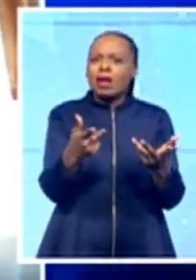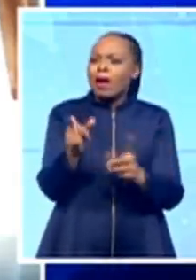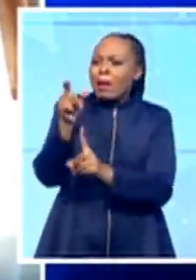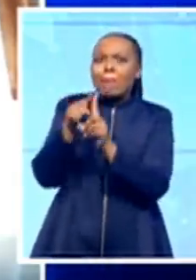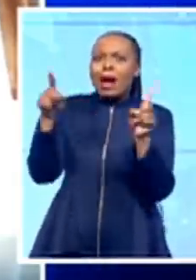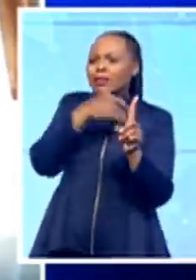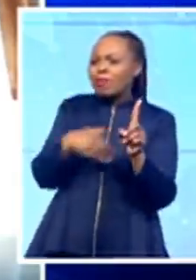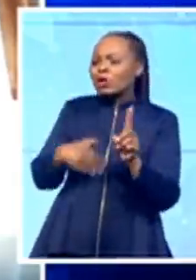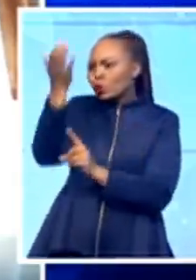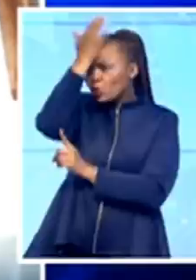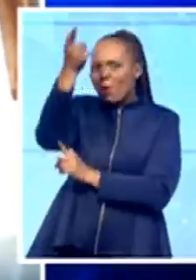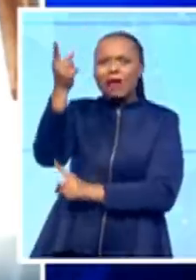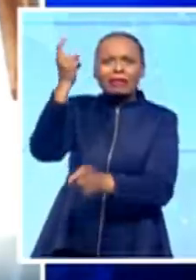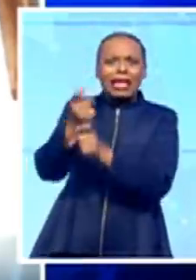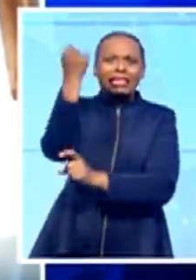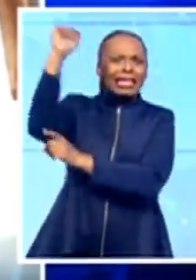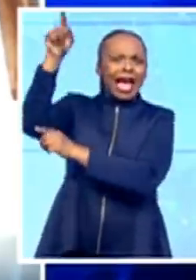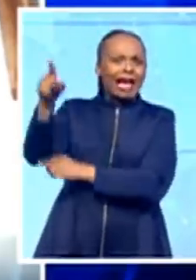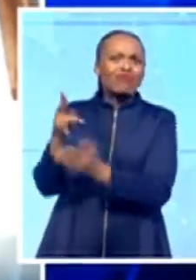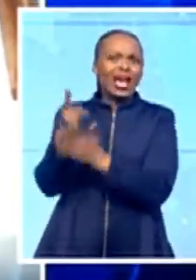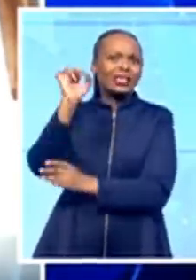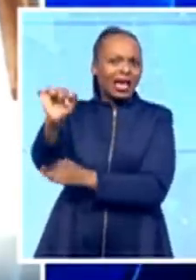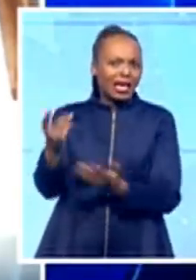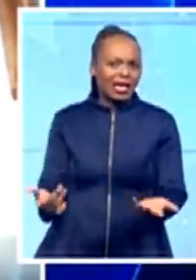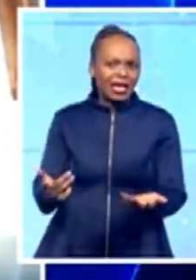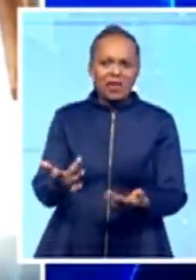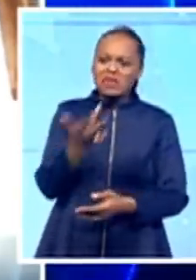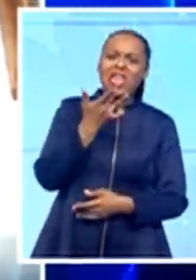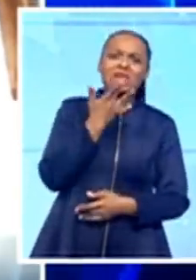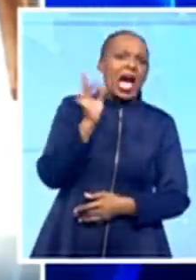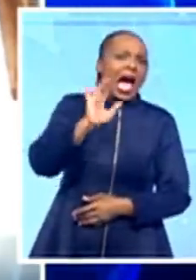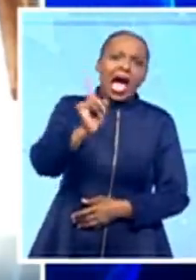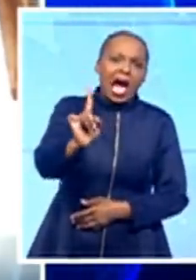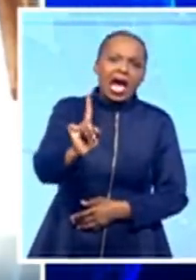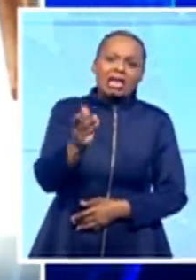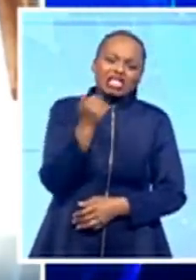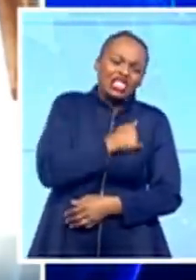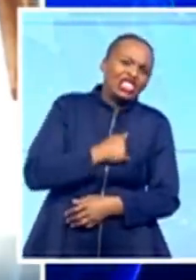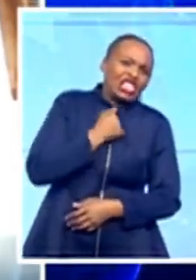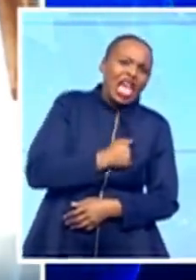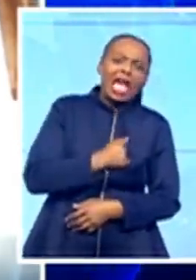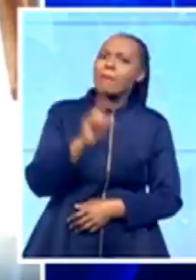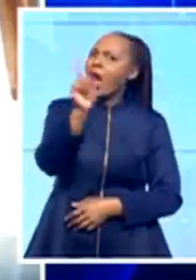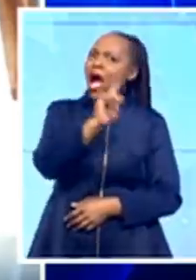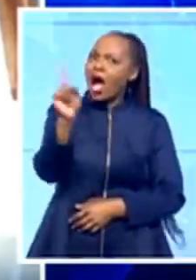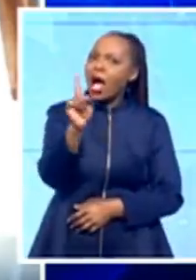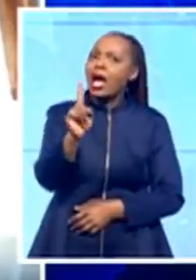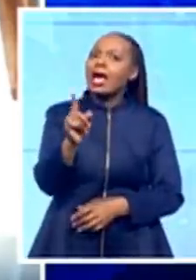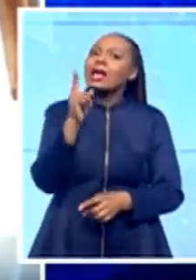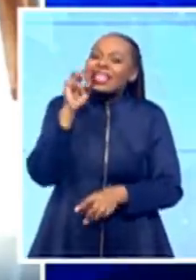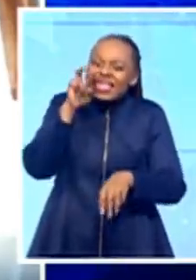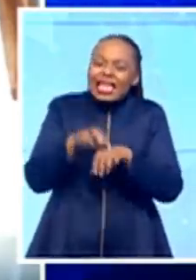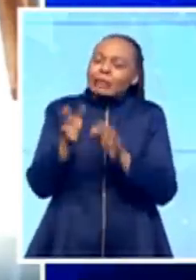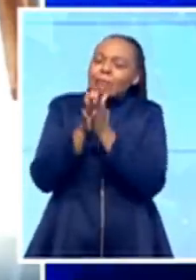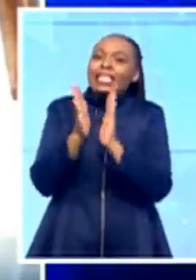is not a favor. All we are calling for is not pity. All we are calling for is the justice. This is all we are calling for. Justice must